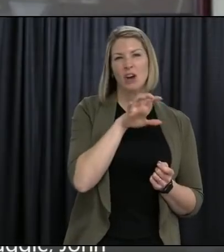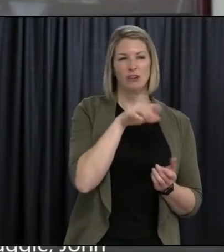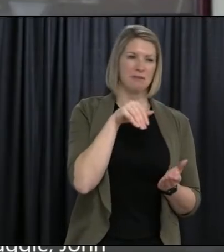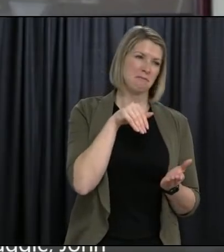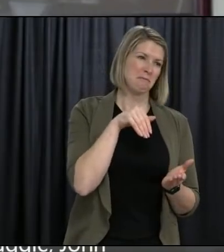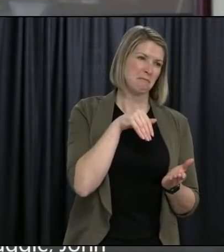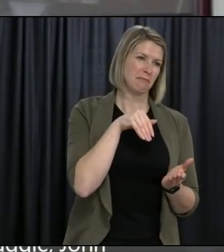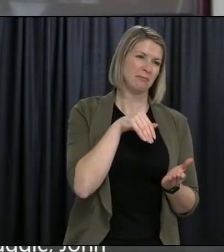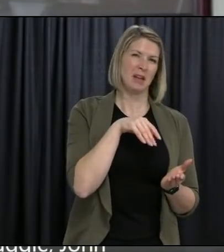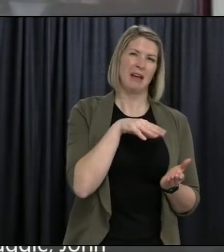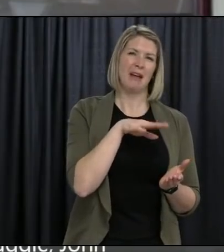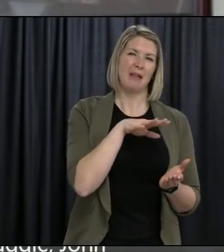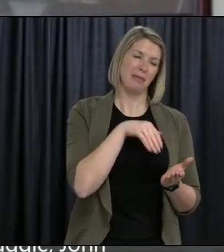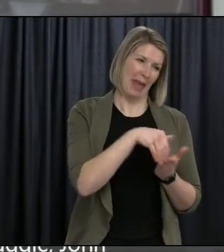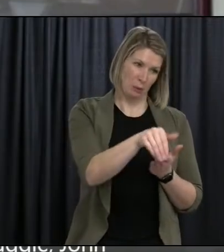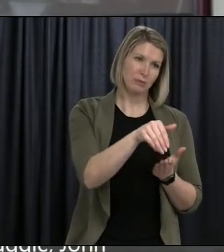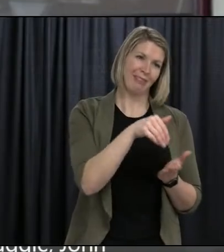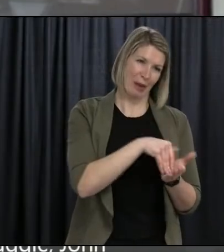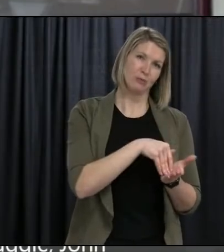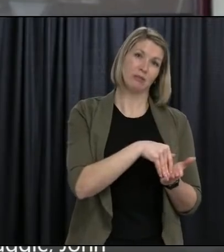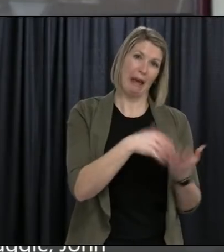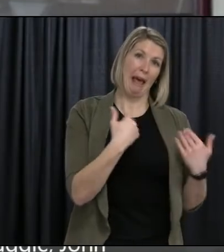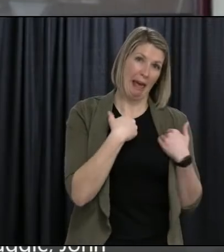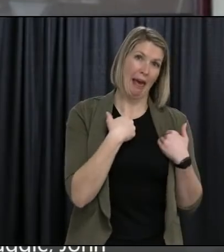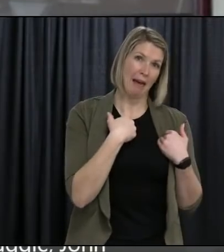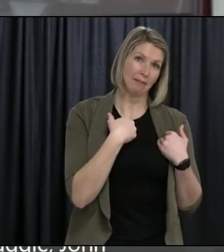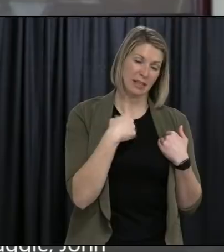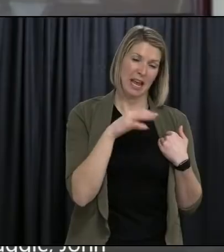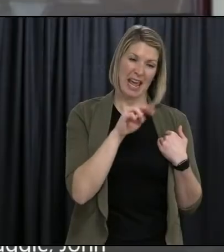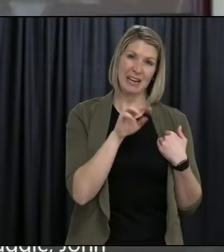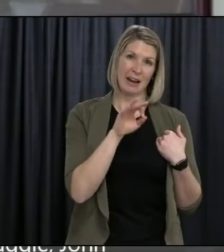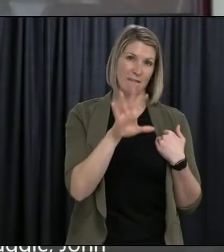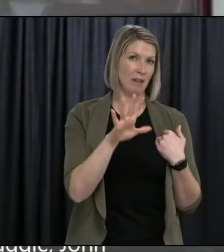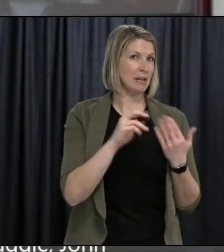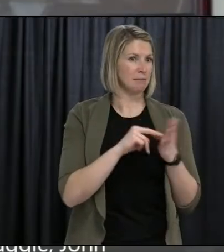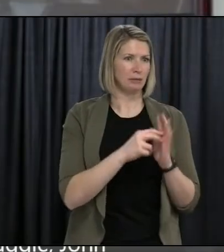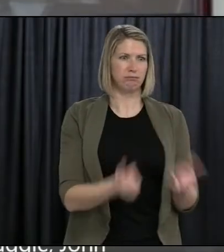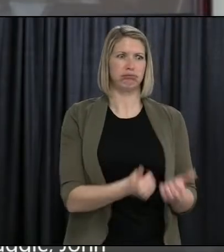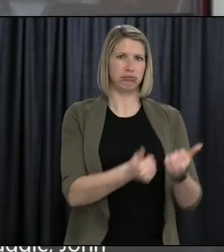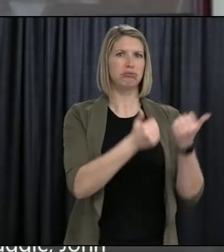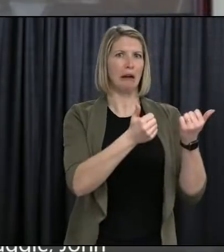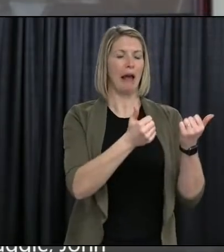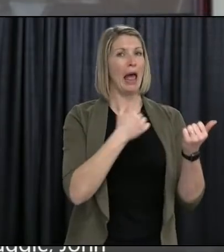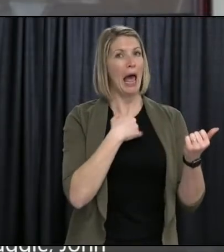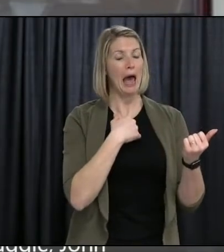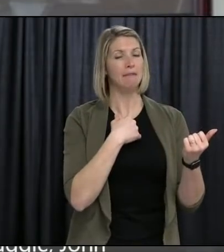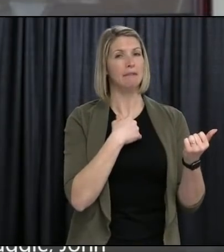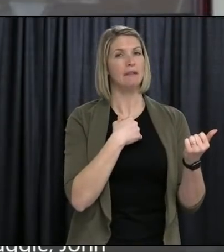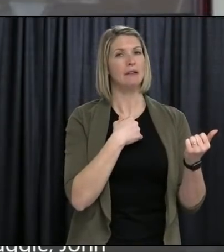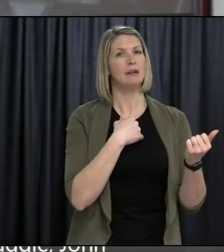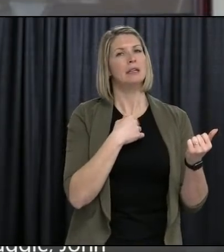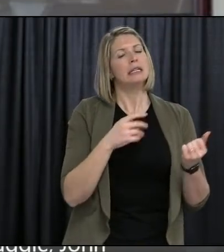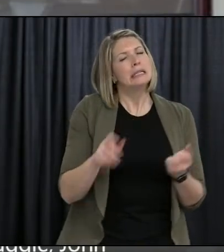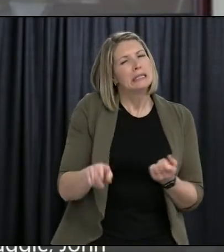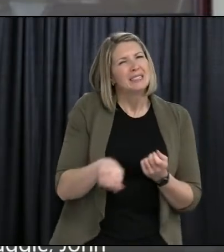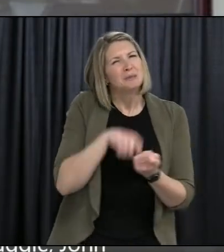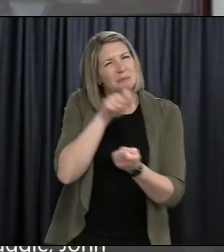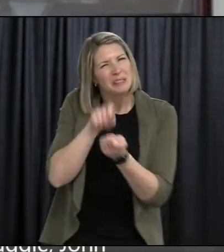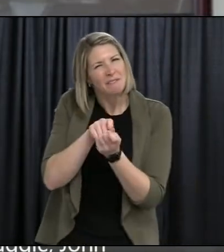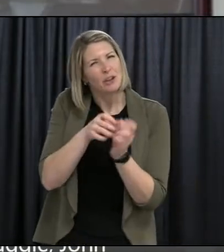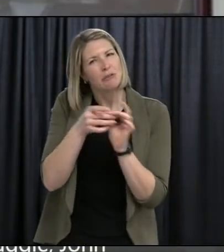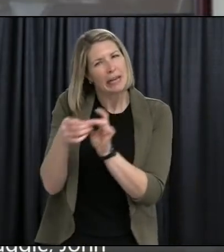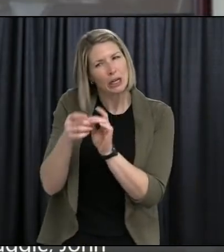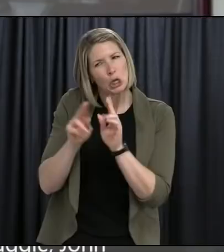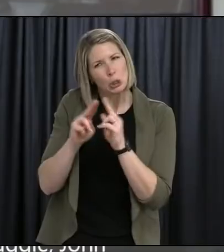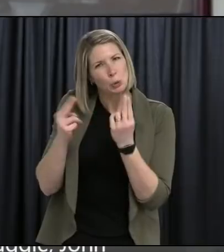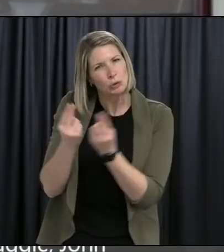we have another big regular order that goes in quarterly. That just happens to be going in at this time too. In terms of the specifics of